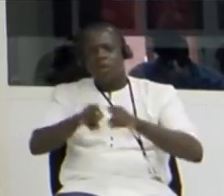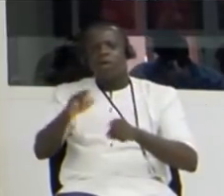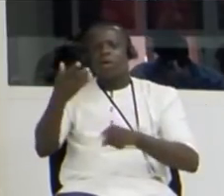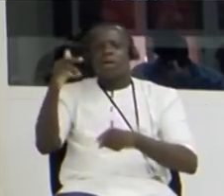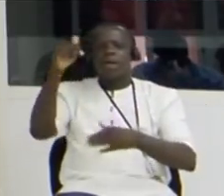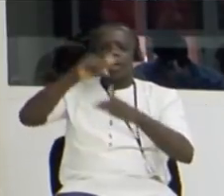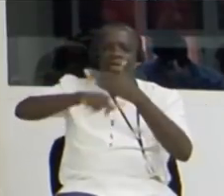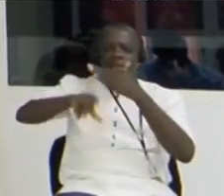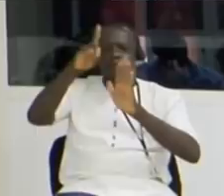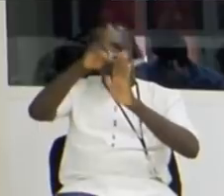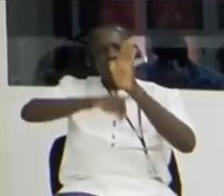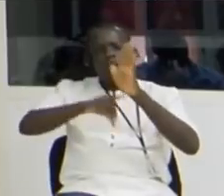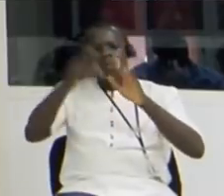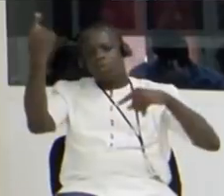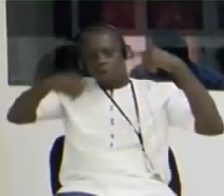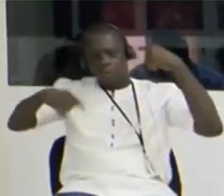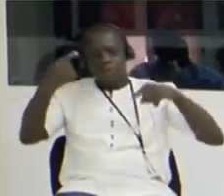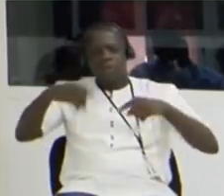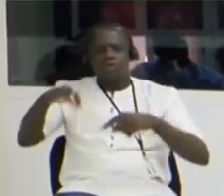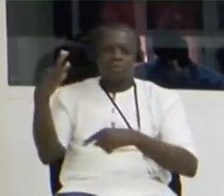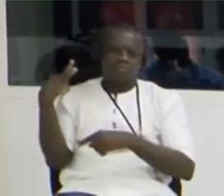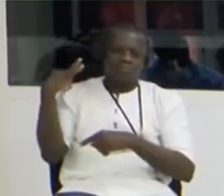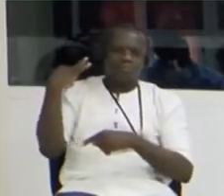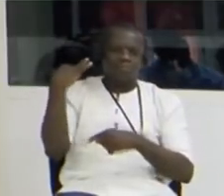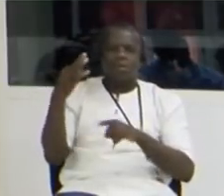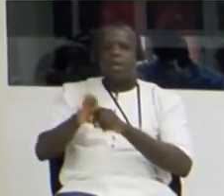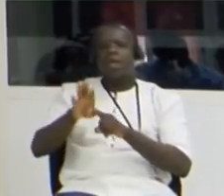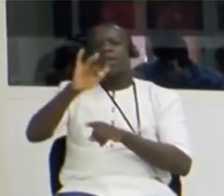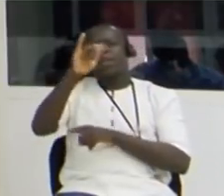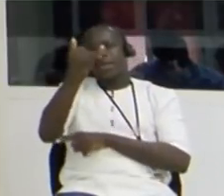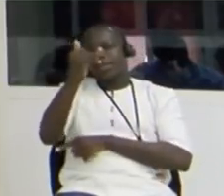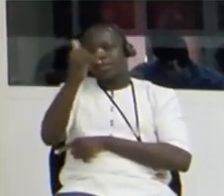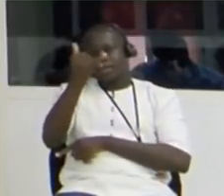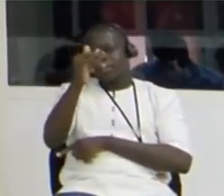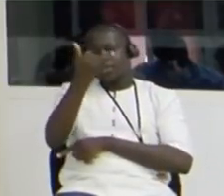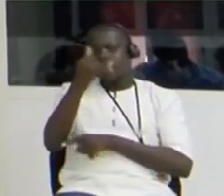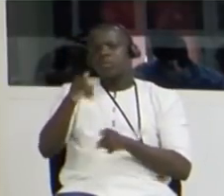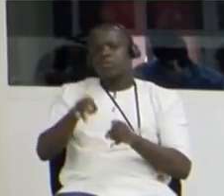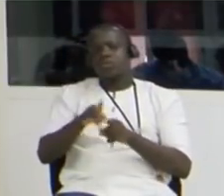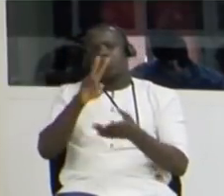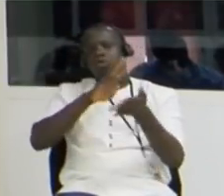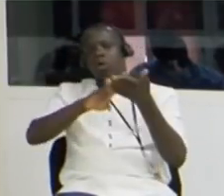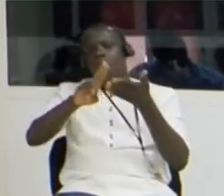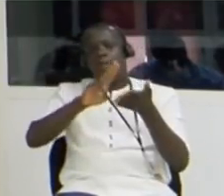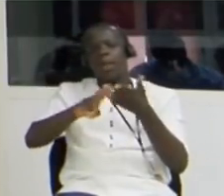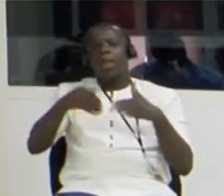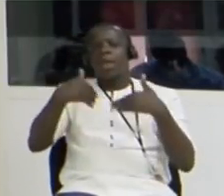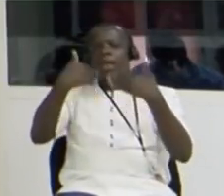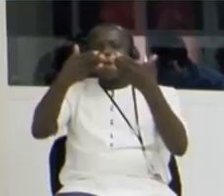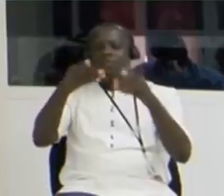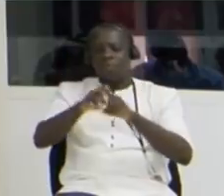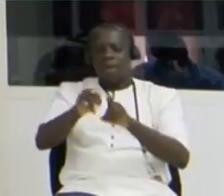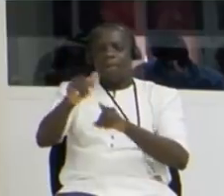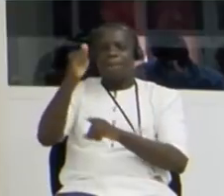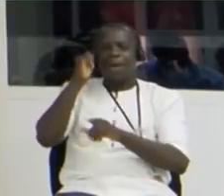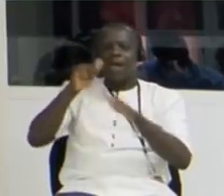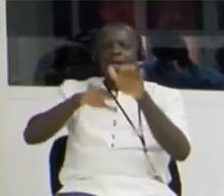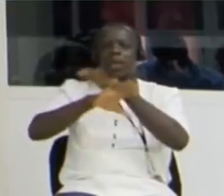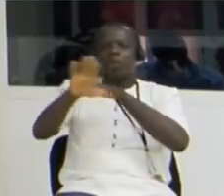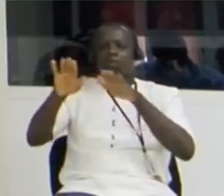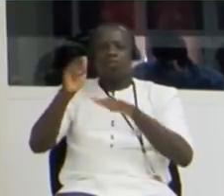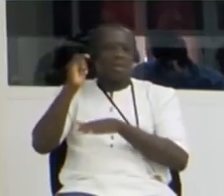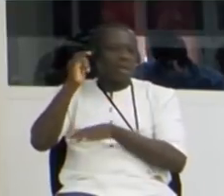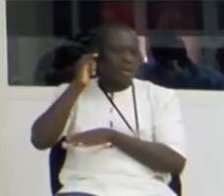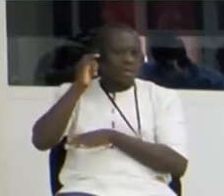president? Yes, normally we give them the biodata of the girls together